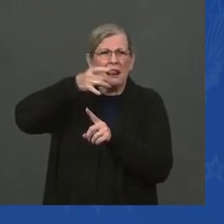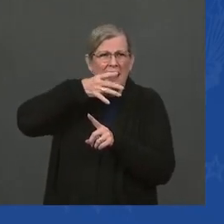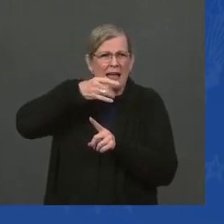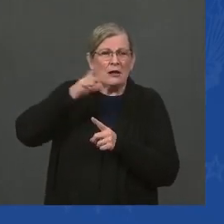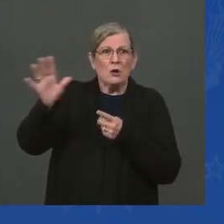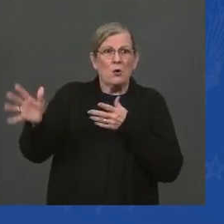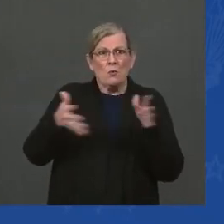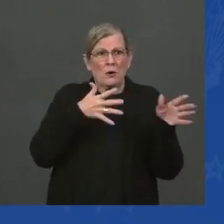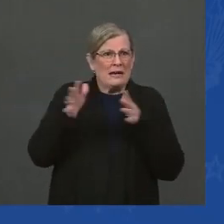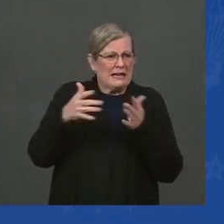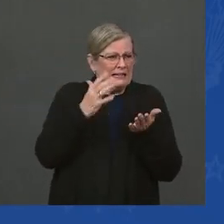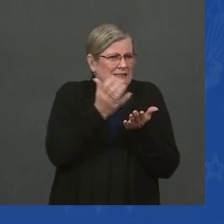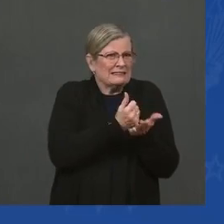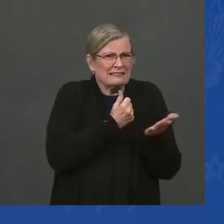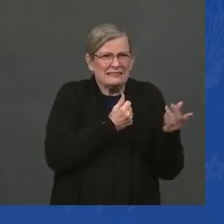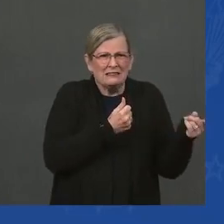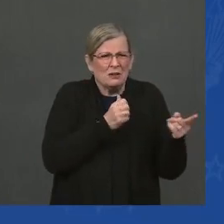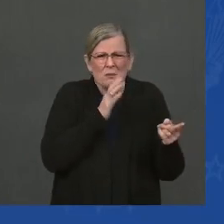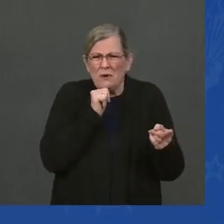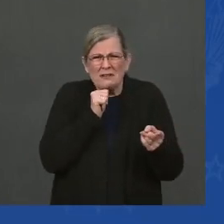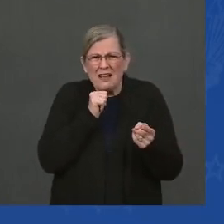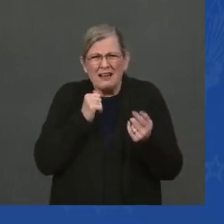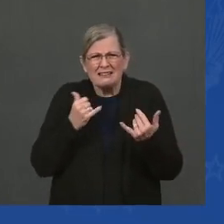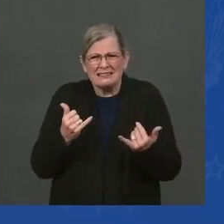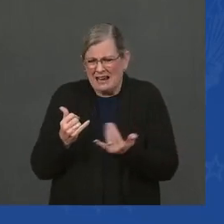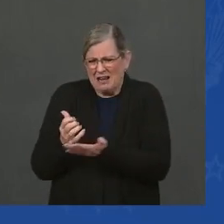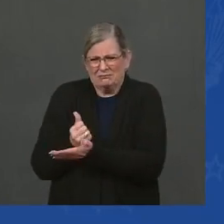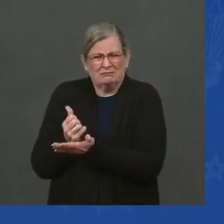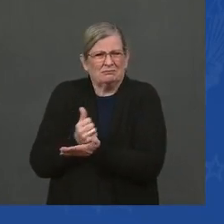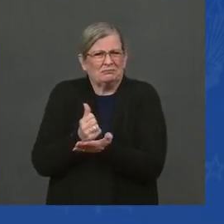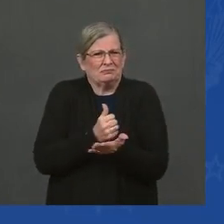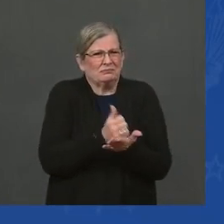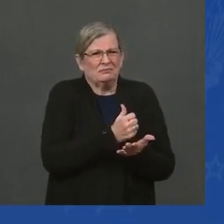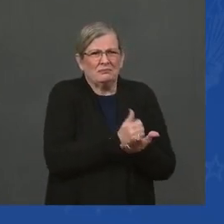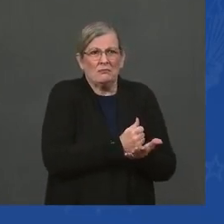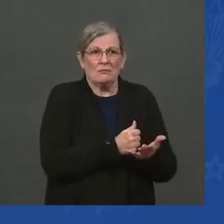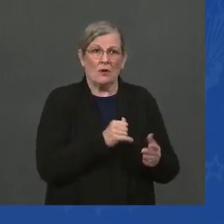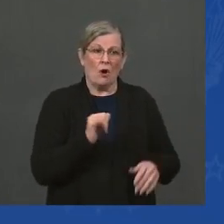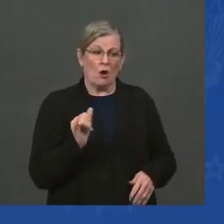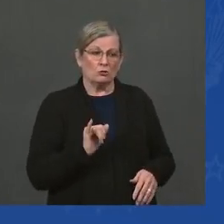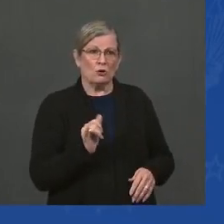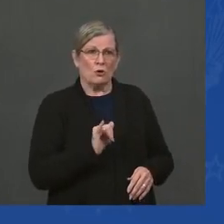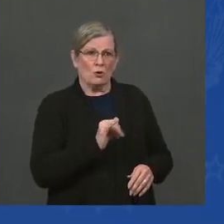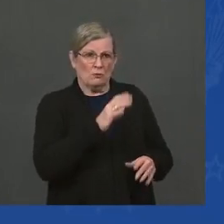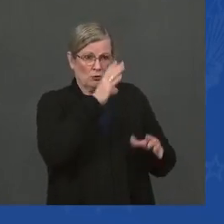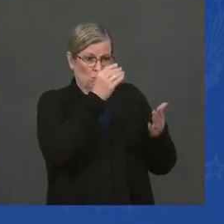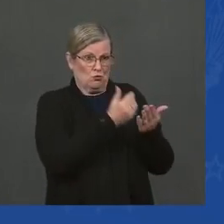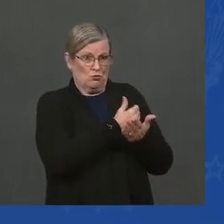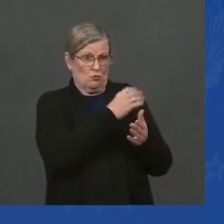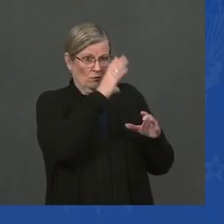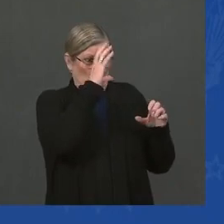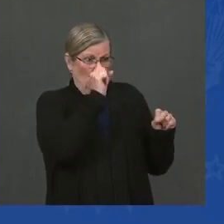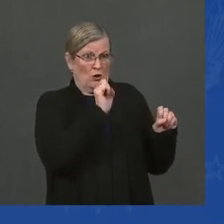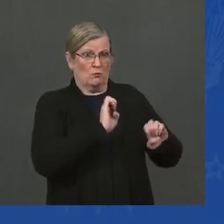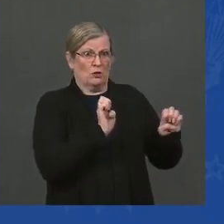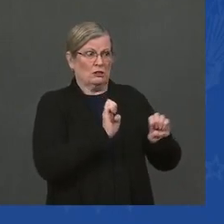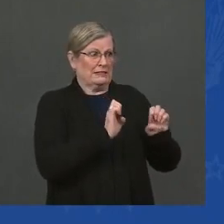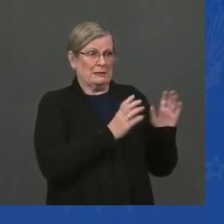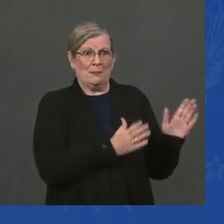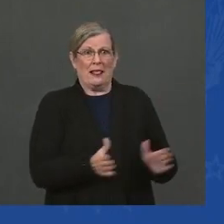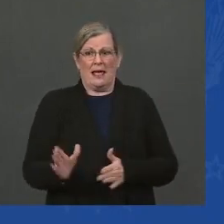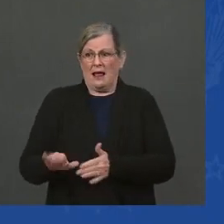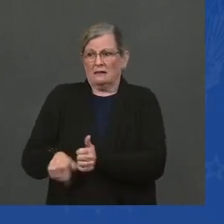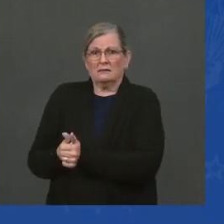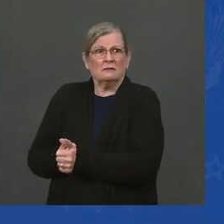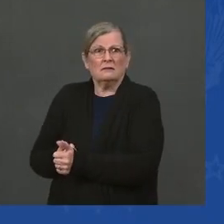we also brought through the new President's Emergency Plan for Adaptation and Resilience. We called it, I'm getting tired of acronyms, I have to admit to